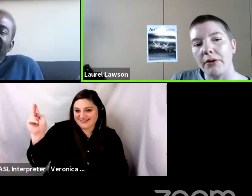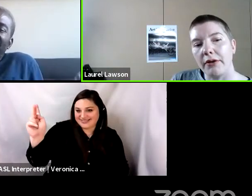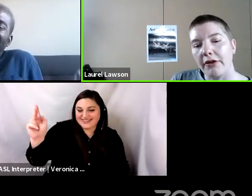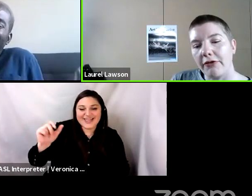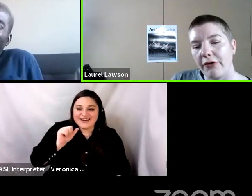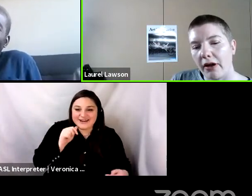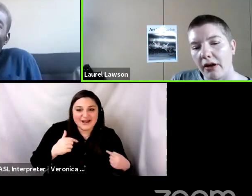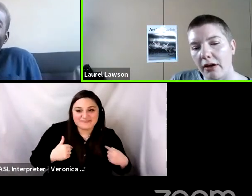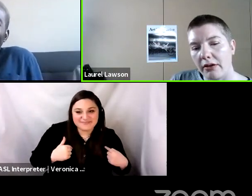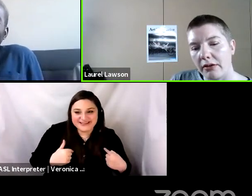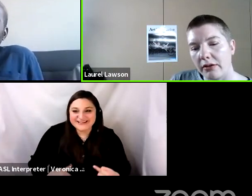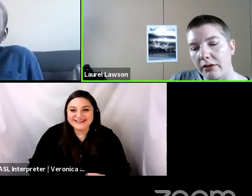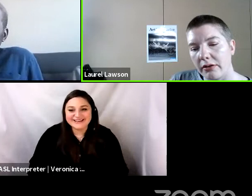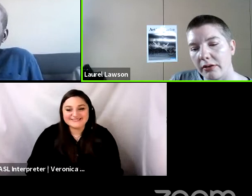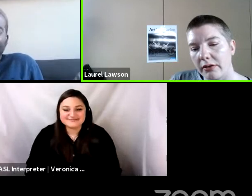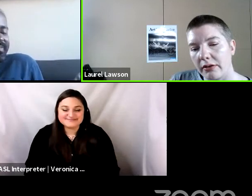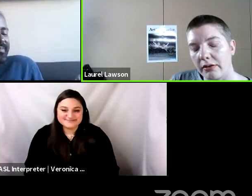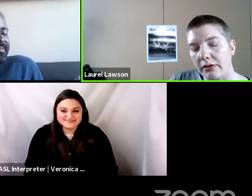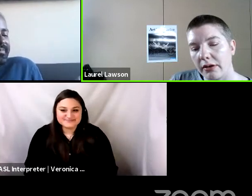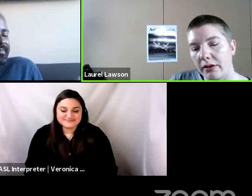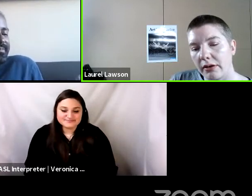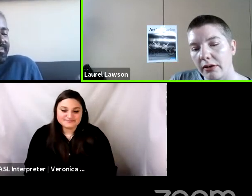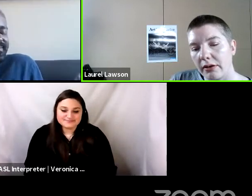Yeah, I wonder if